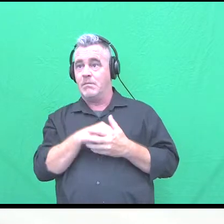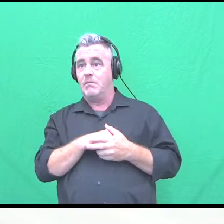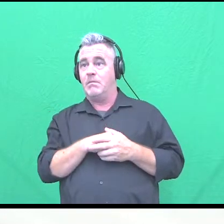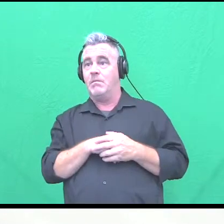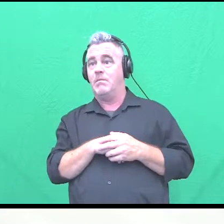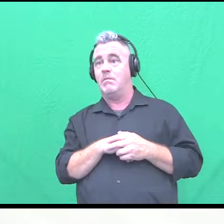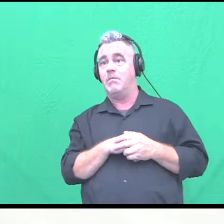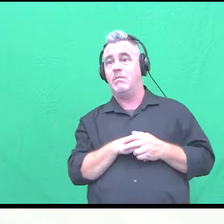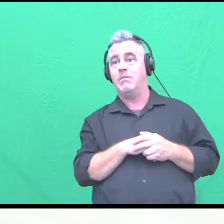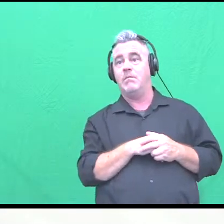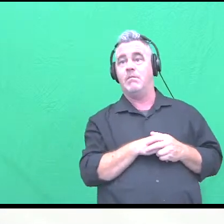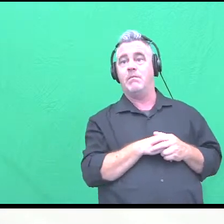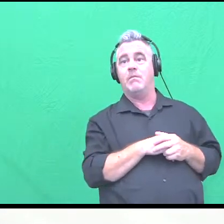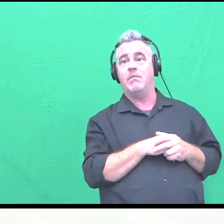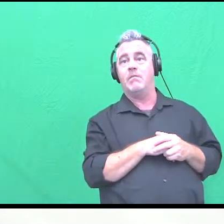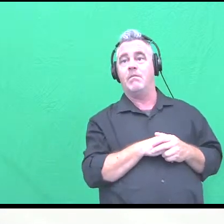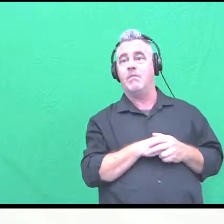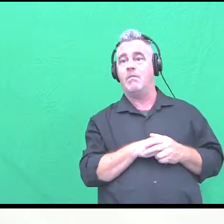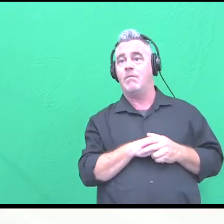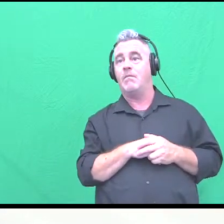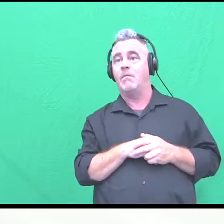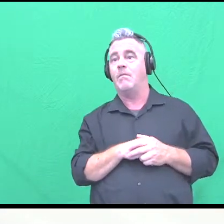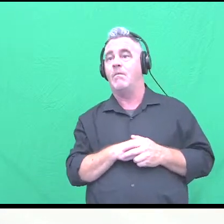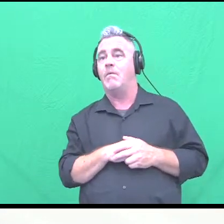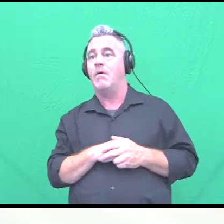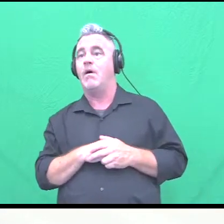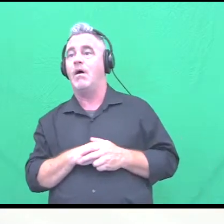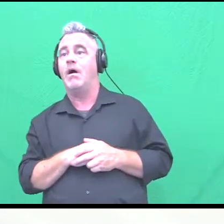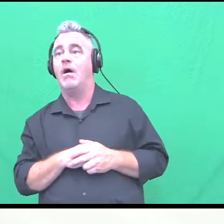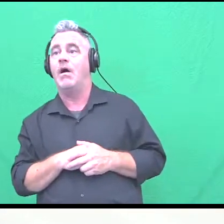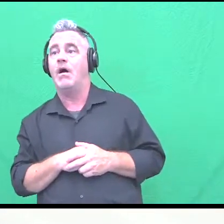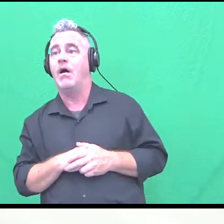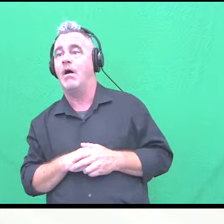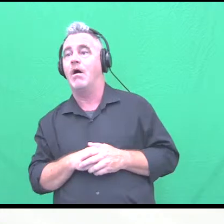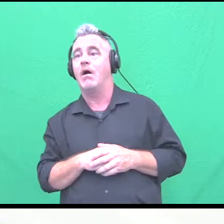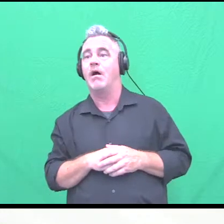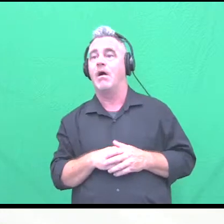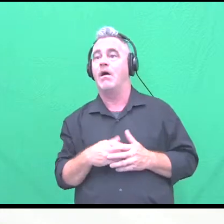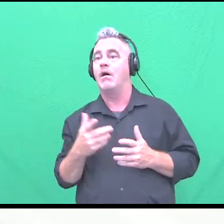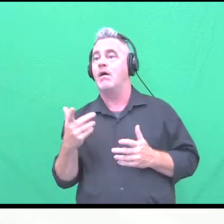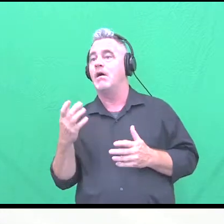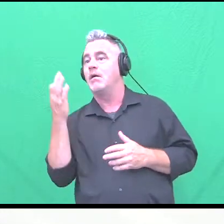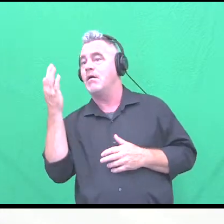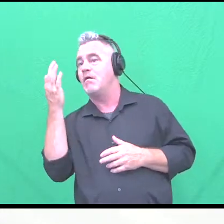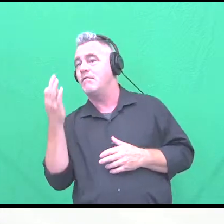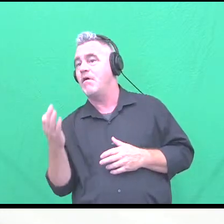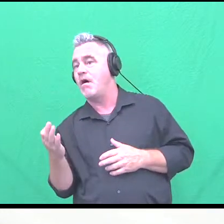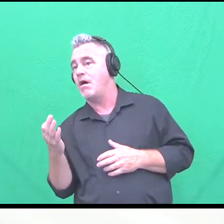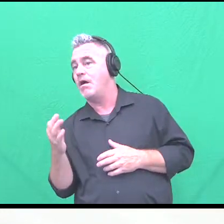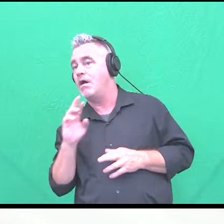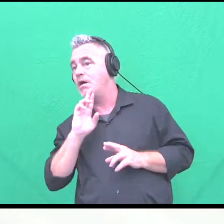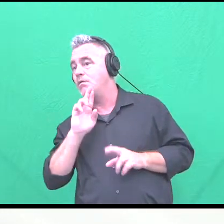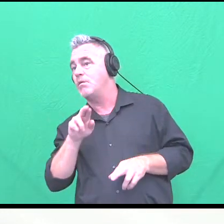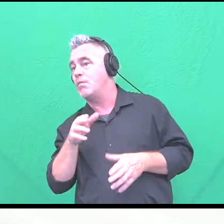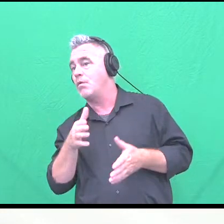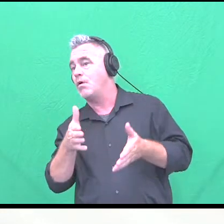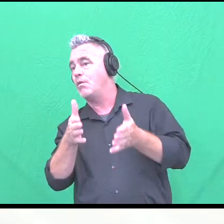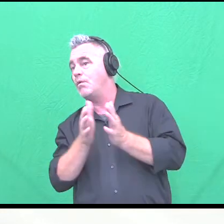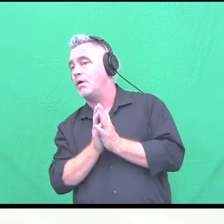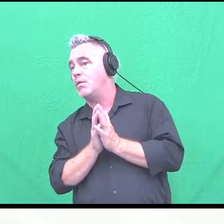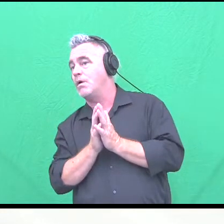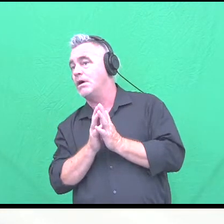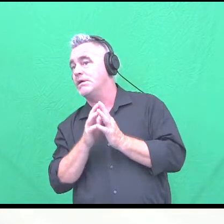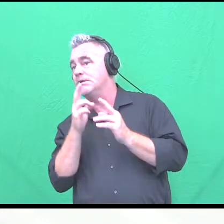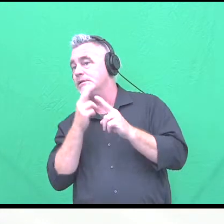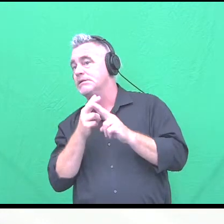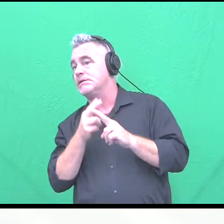Anything? I just have, I guess they're not agendas, but maybe Friday report requests. Attendance,